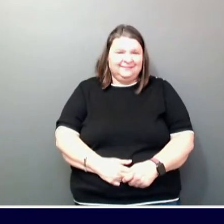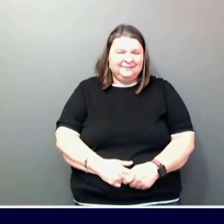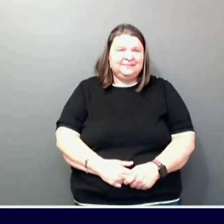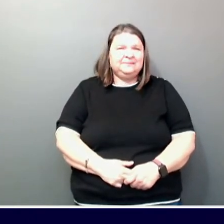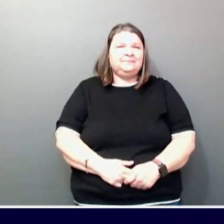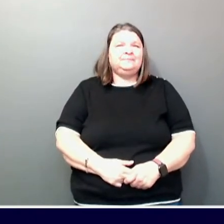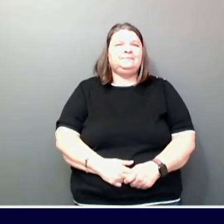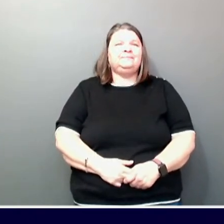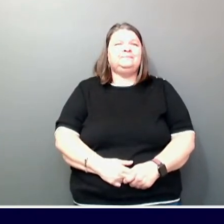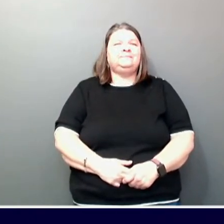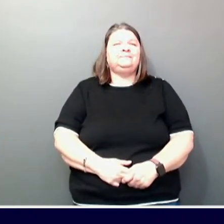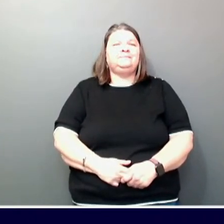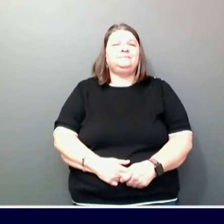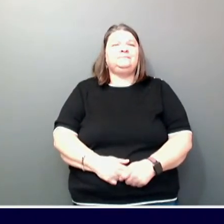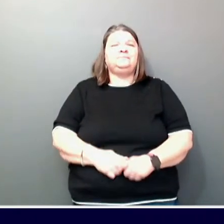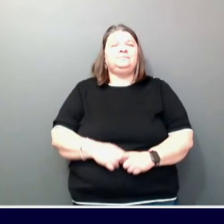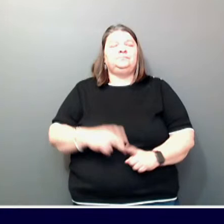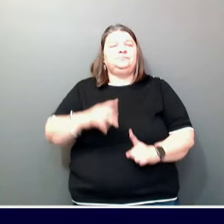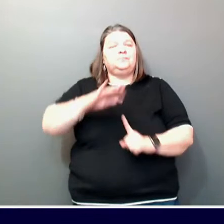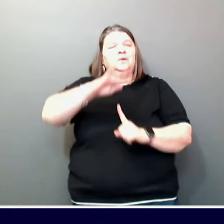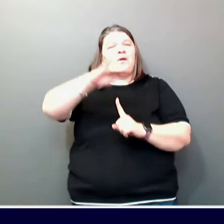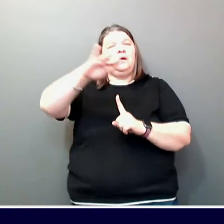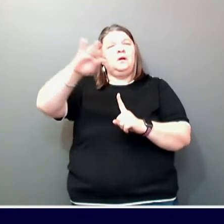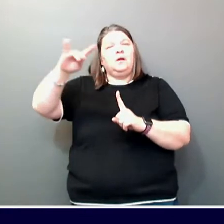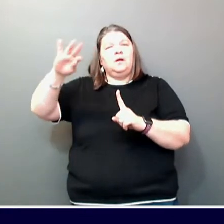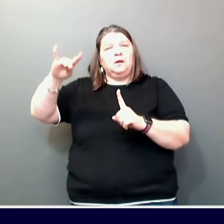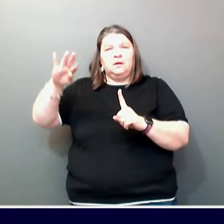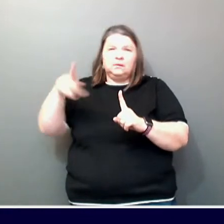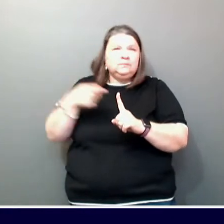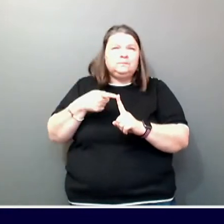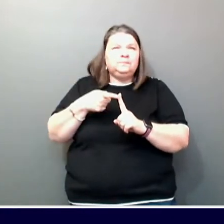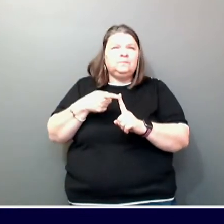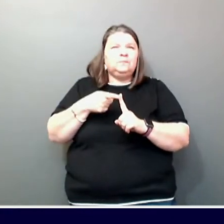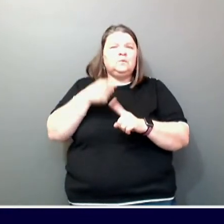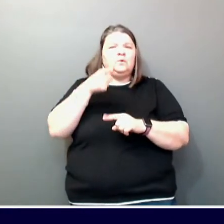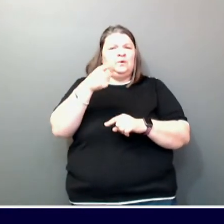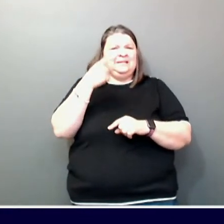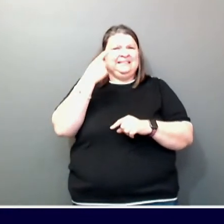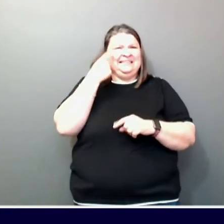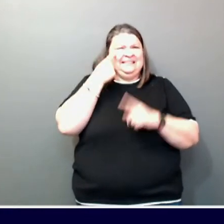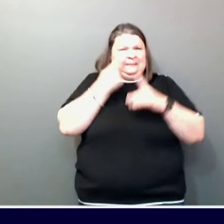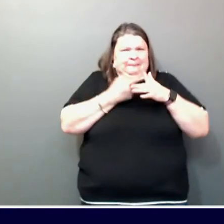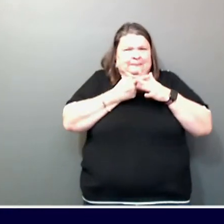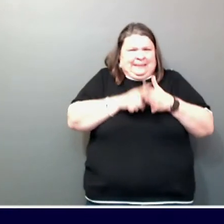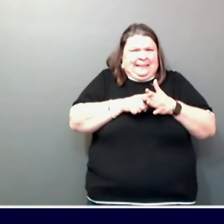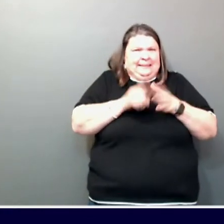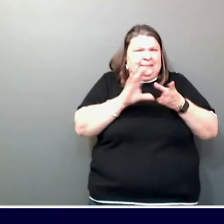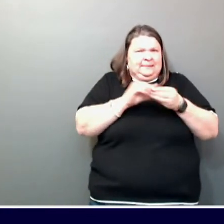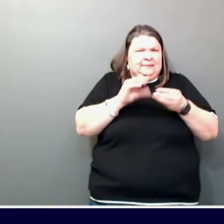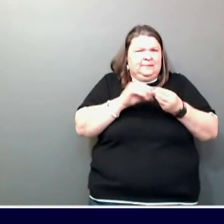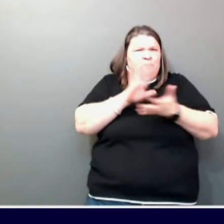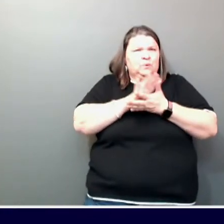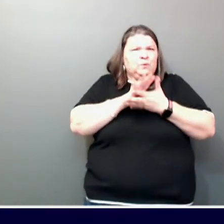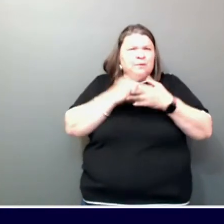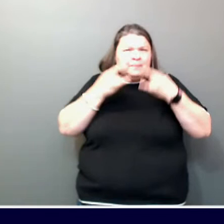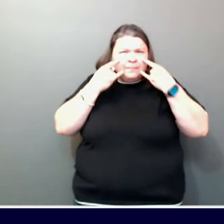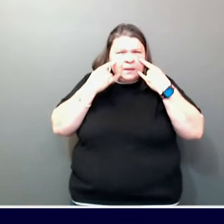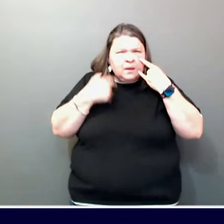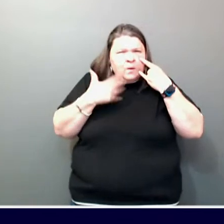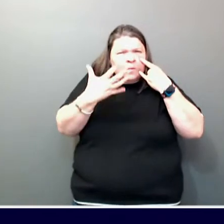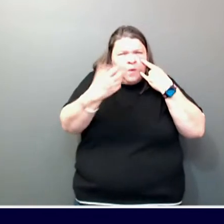all the way back to the beginning where we were talking about mask recommendations in schools, because I want to make sure that I'm characterizing this